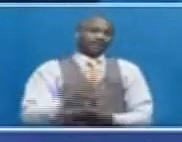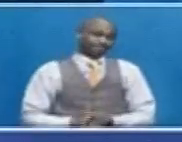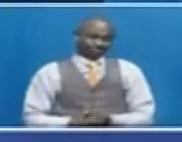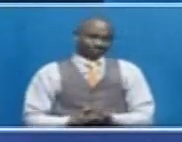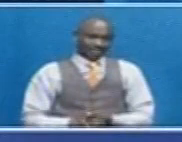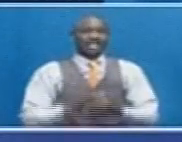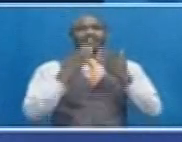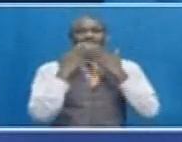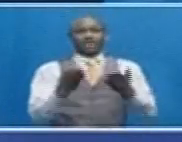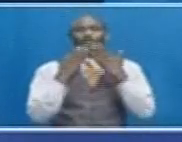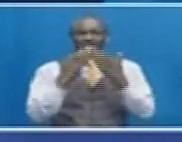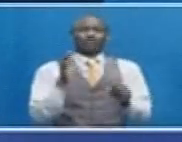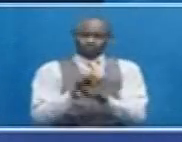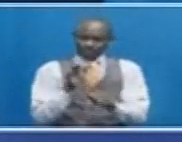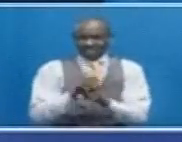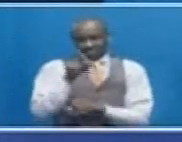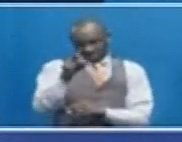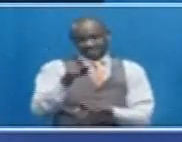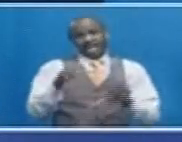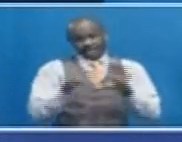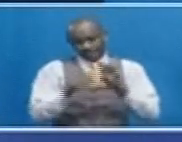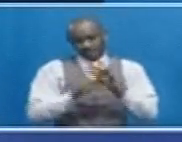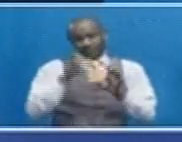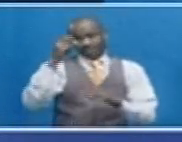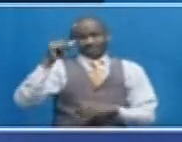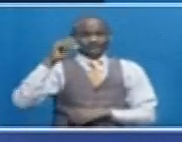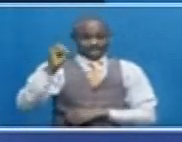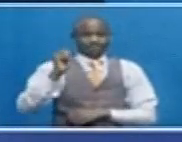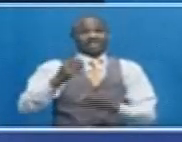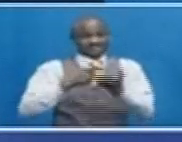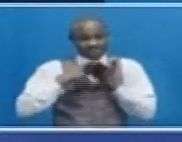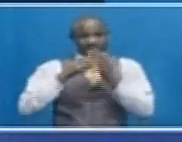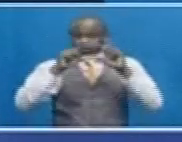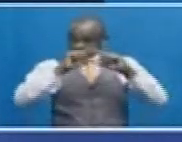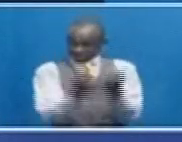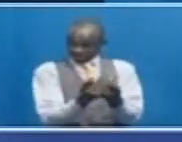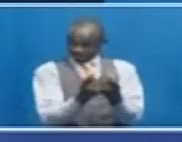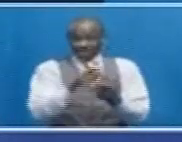All right, thank you very much. Stephen Par Kuol, who's a member of the SPLM negotiating team in Addis, speaking to us.